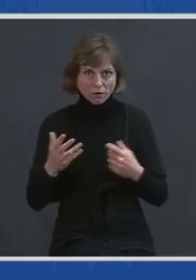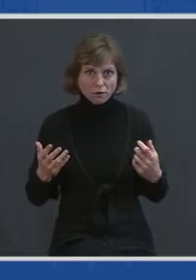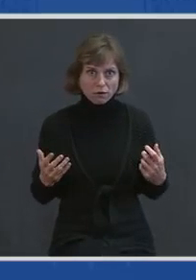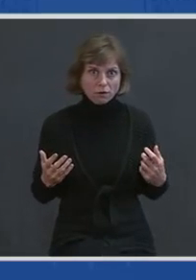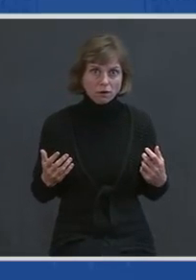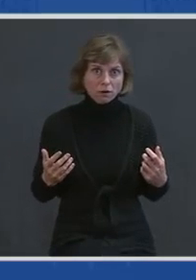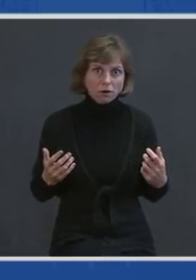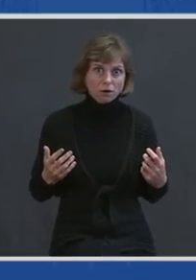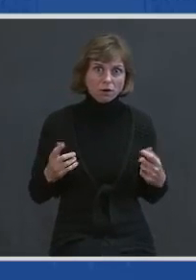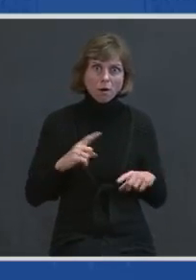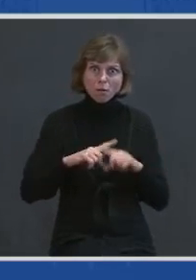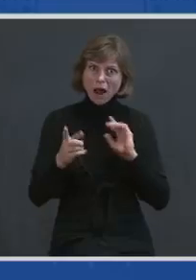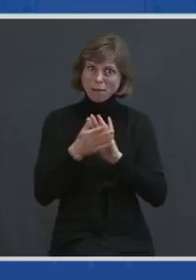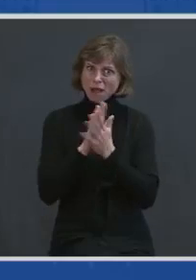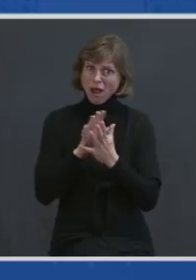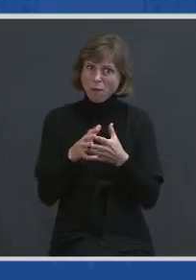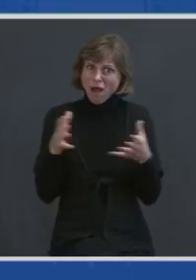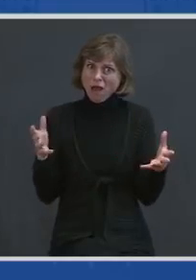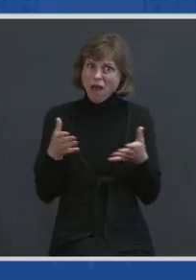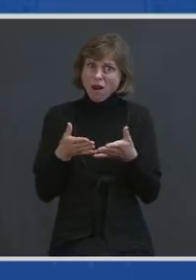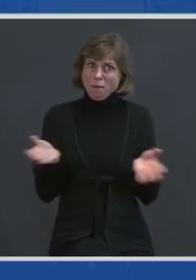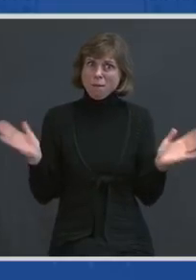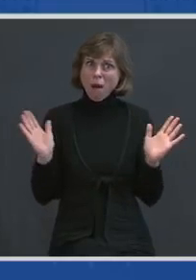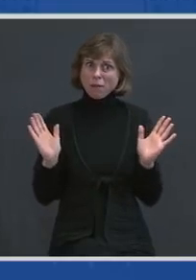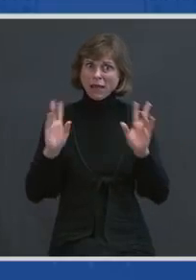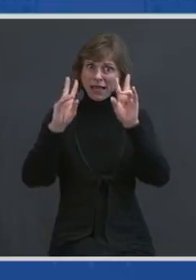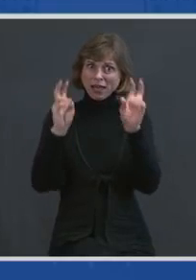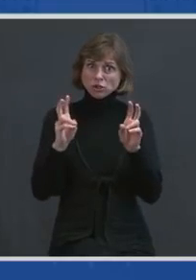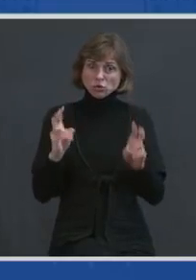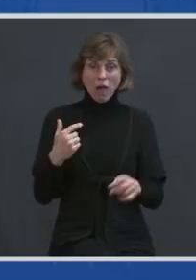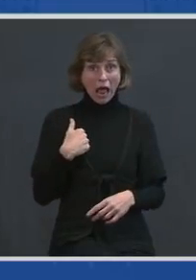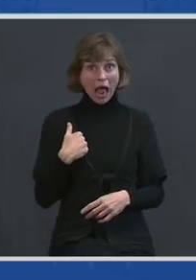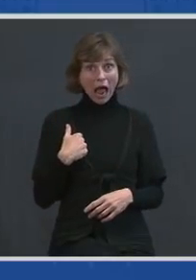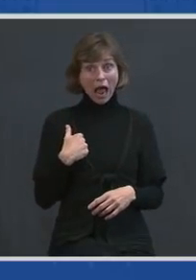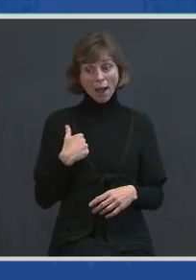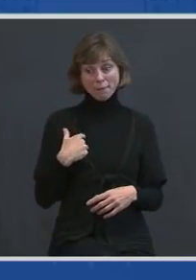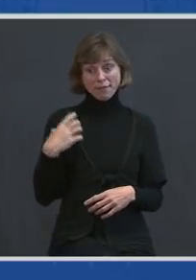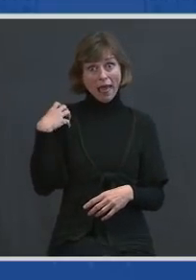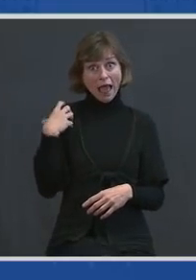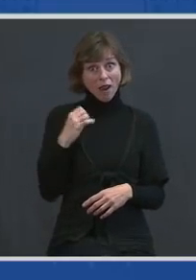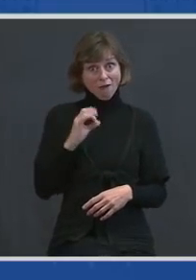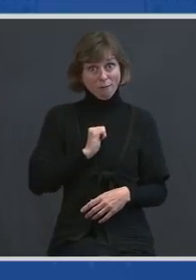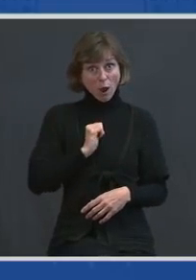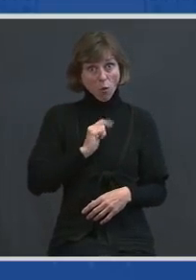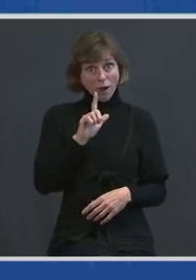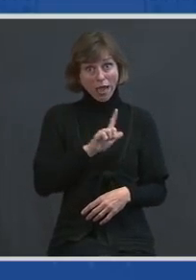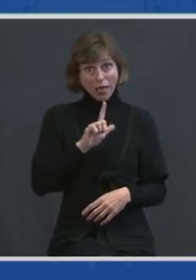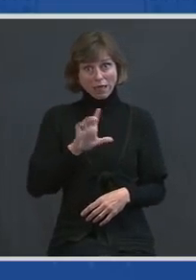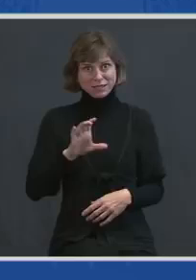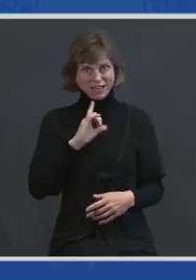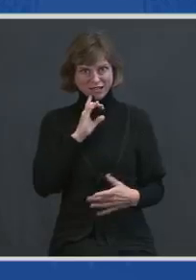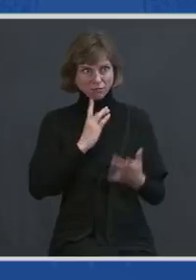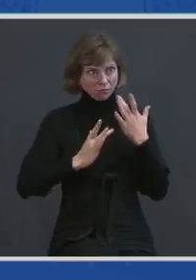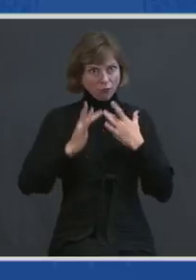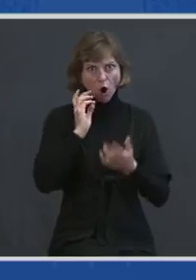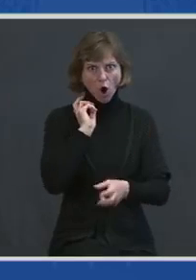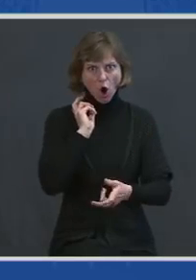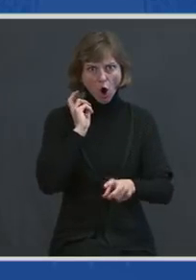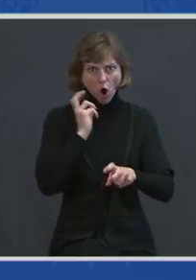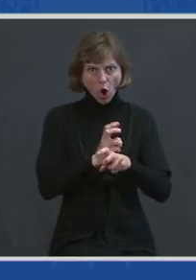And being having my own LLC, it's very difficult to find contracts right now because of